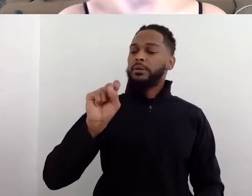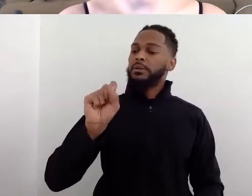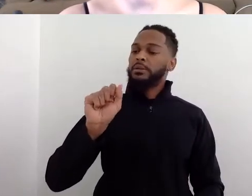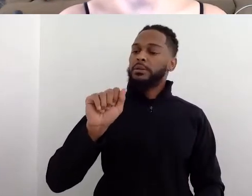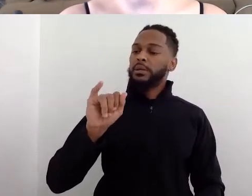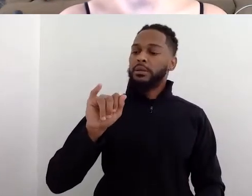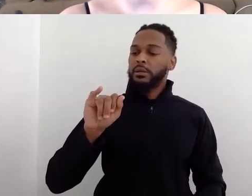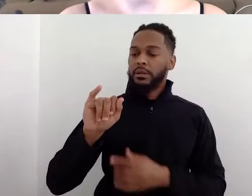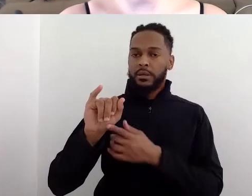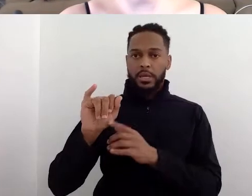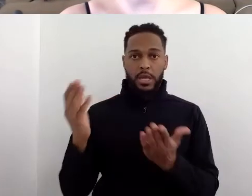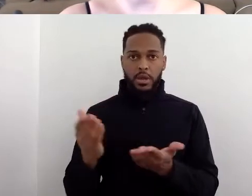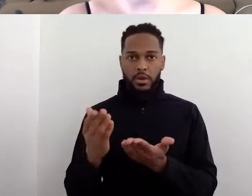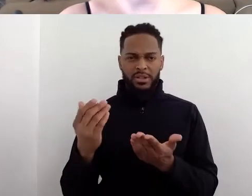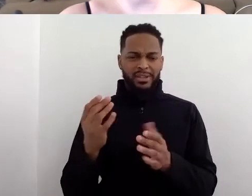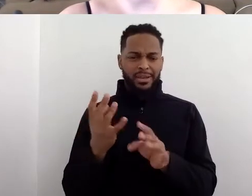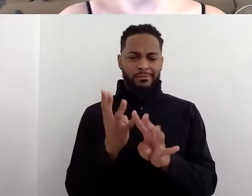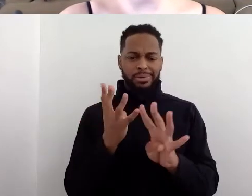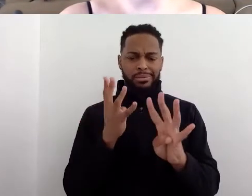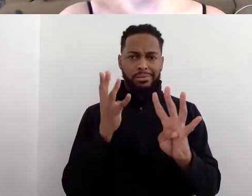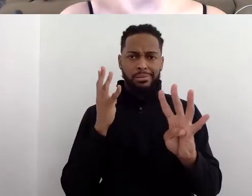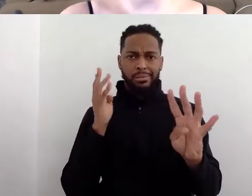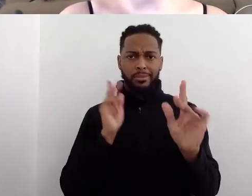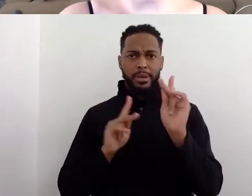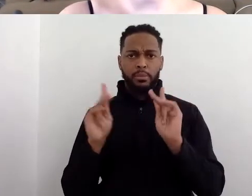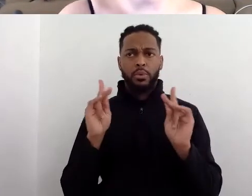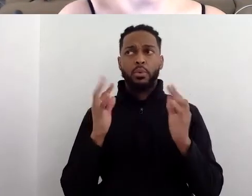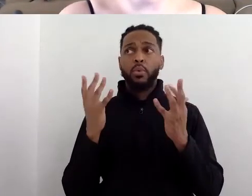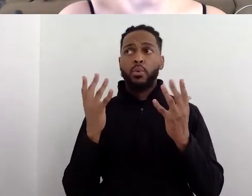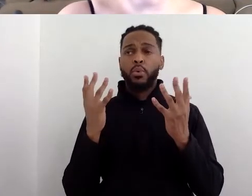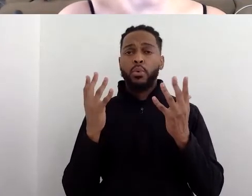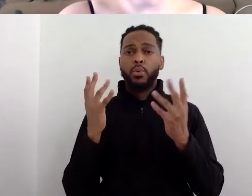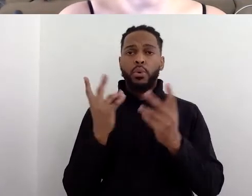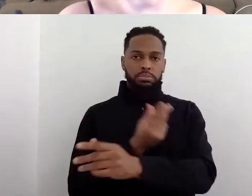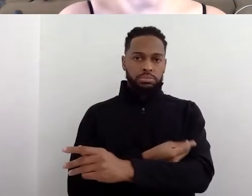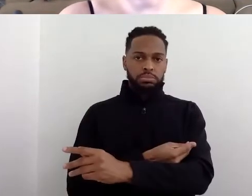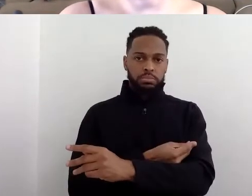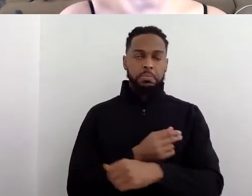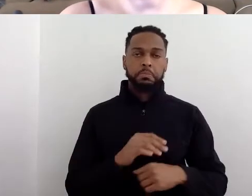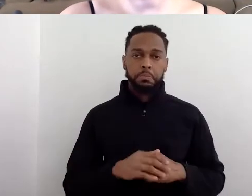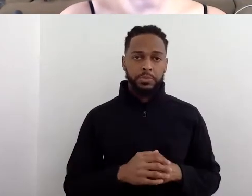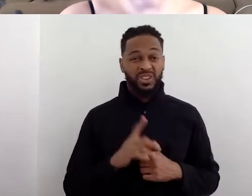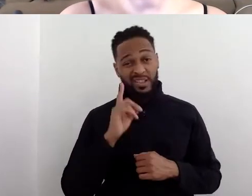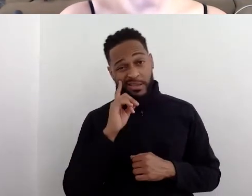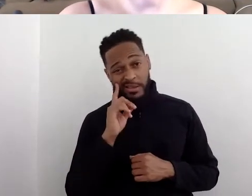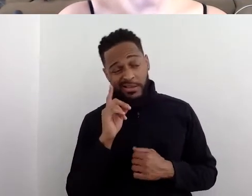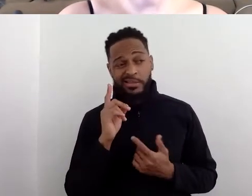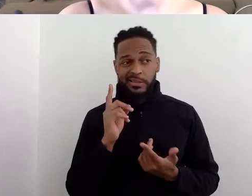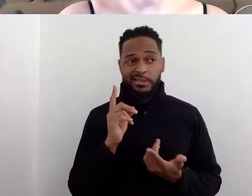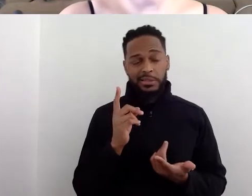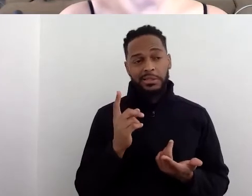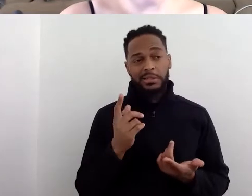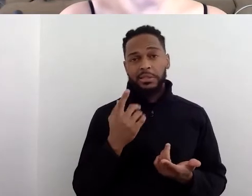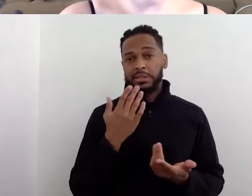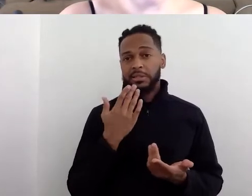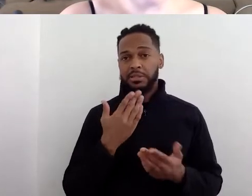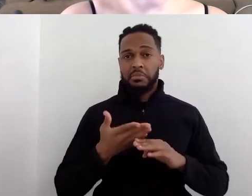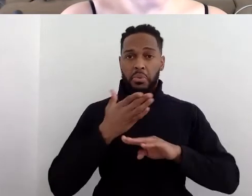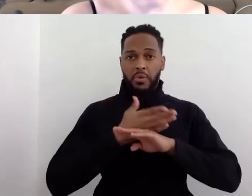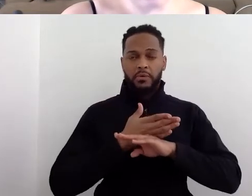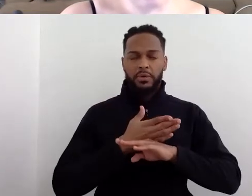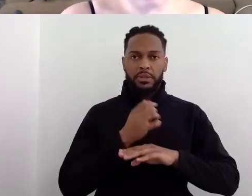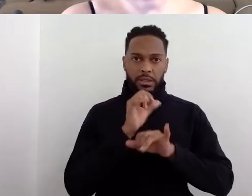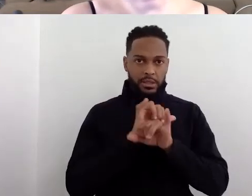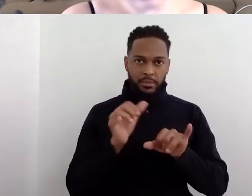But that wasn't the case like a couple months ago. So I think the hospitals are doing them again now. Now, in terms of your question,